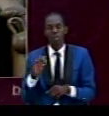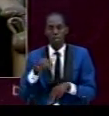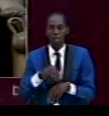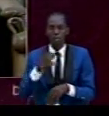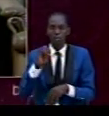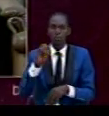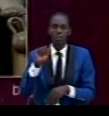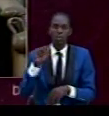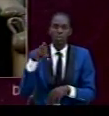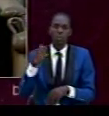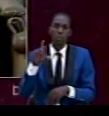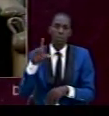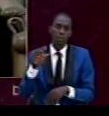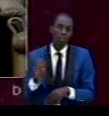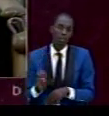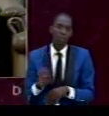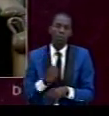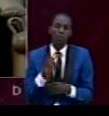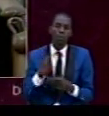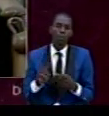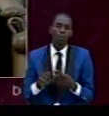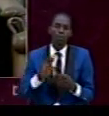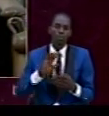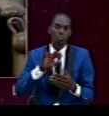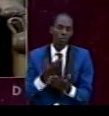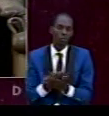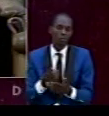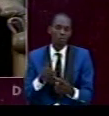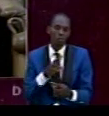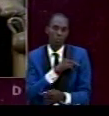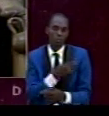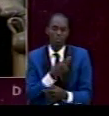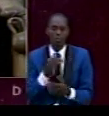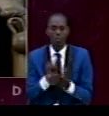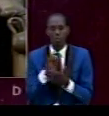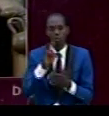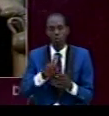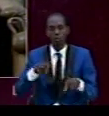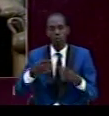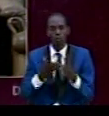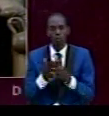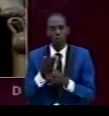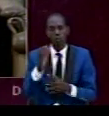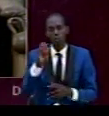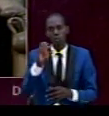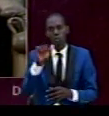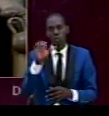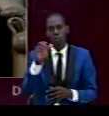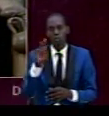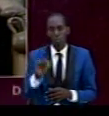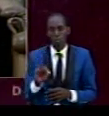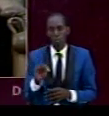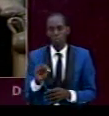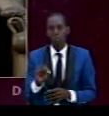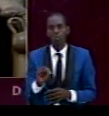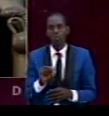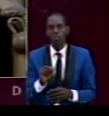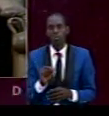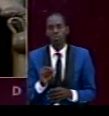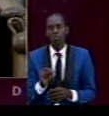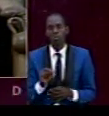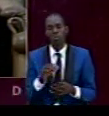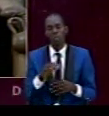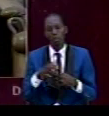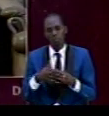2017 for supply. Then when we reach general, and so we go do scan. As we do scan, when there's an operation,